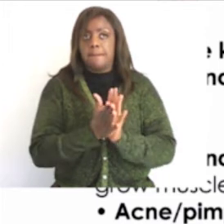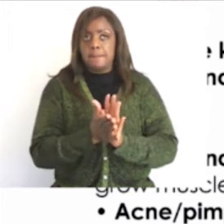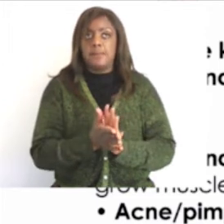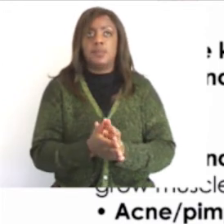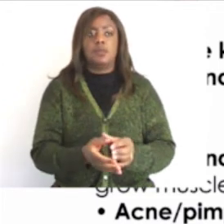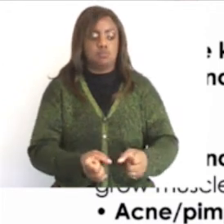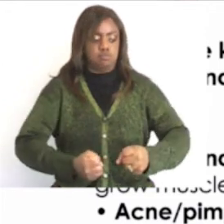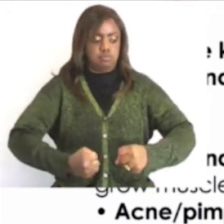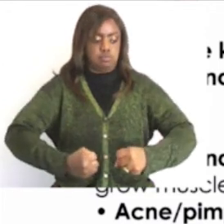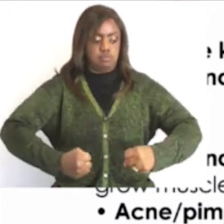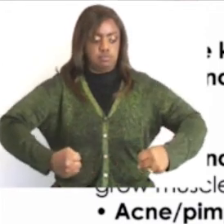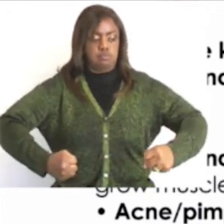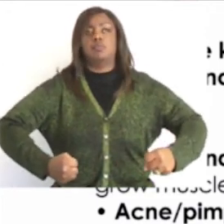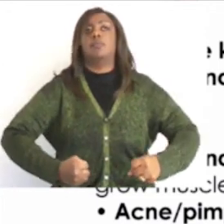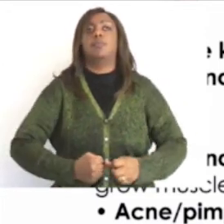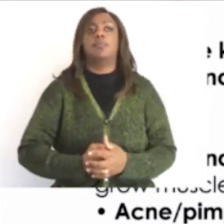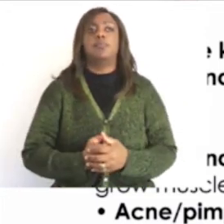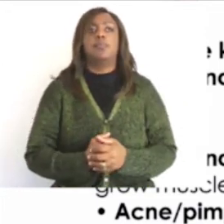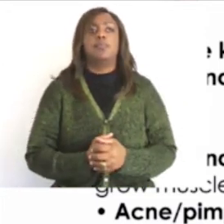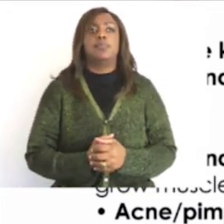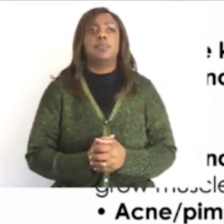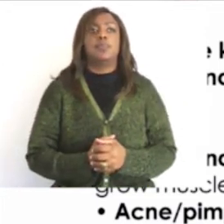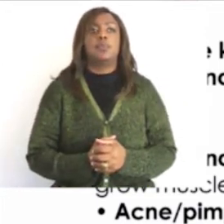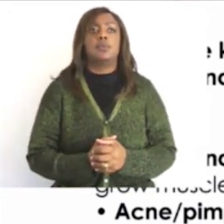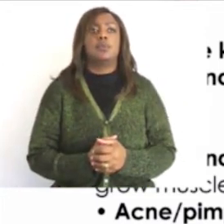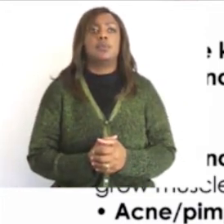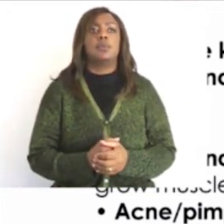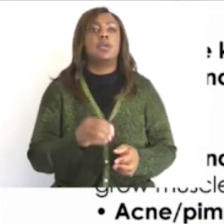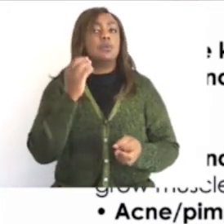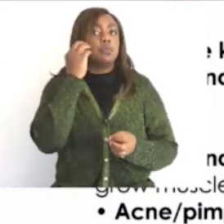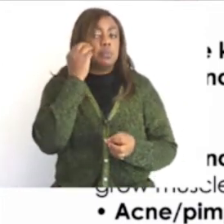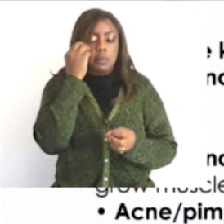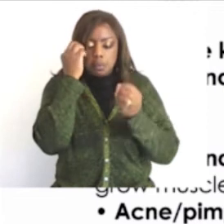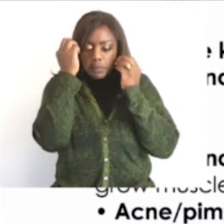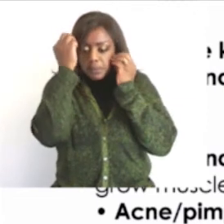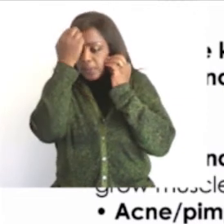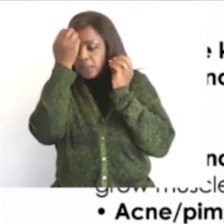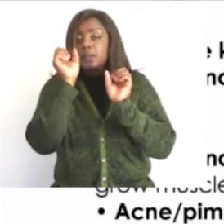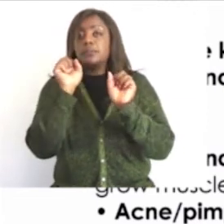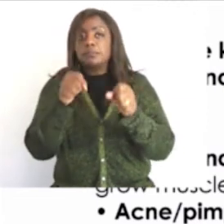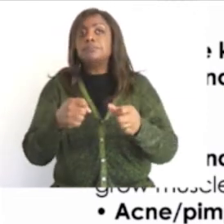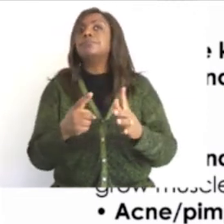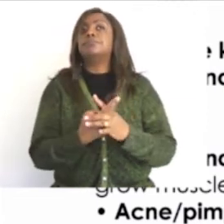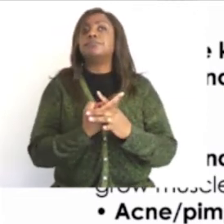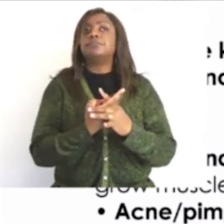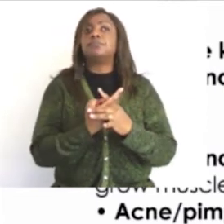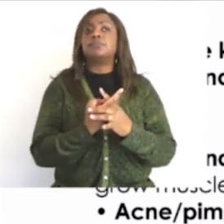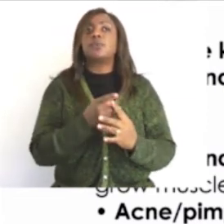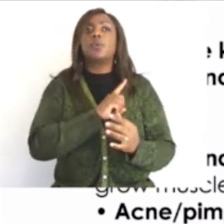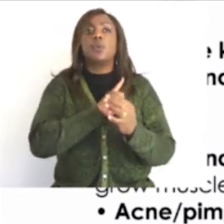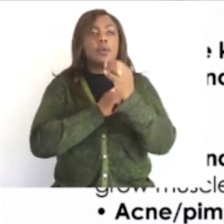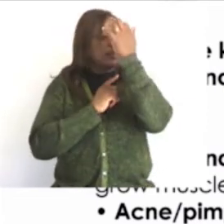muscles. Acne or pimples, you may develop acne. This is a condition of the skin that shows up as